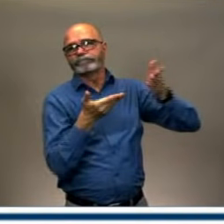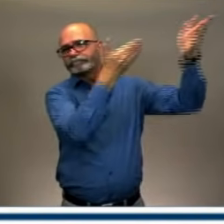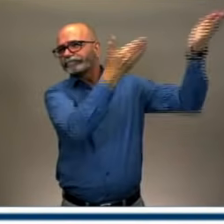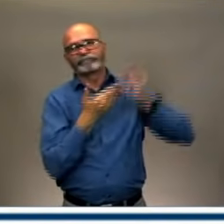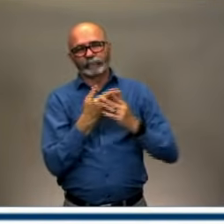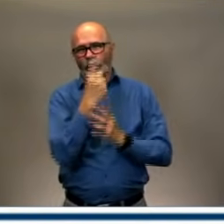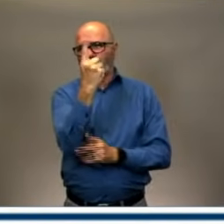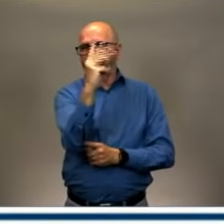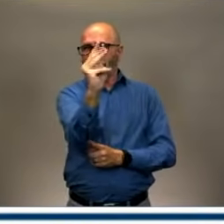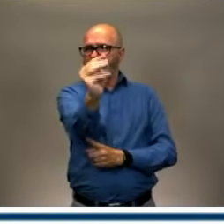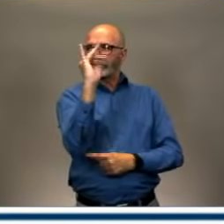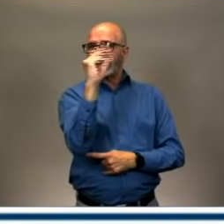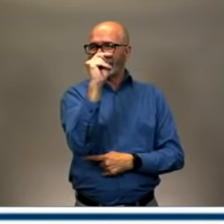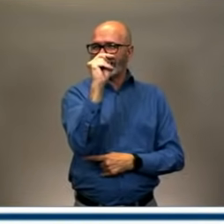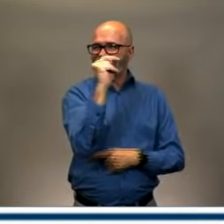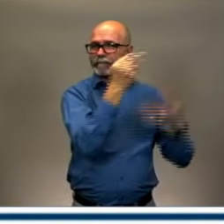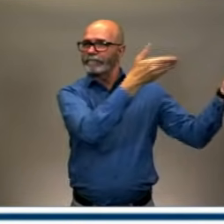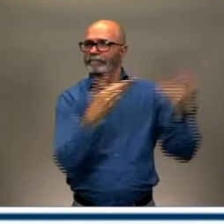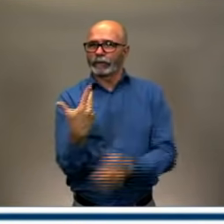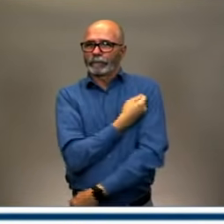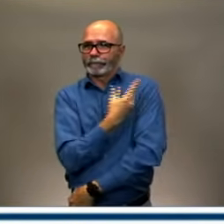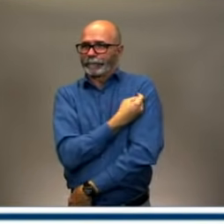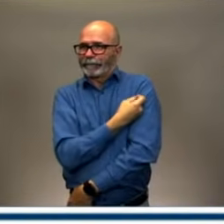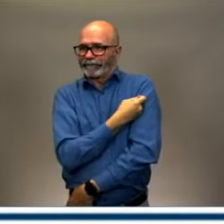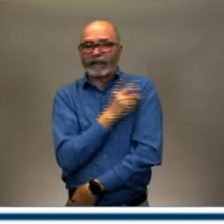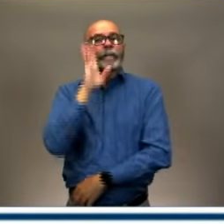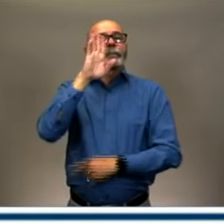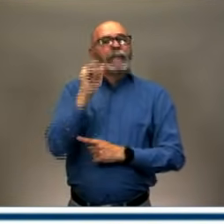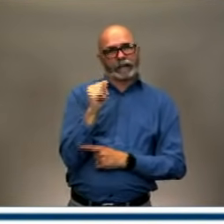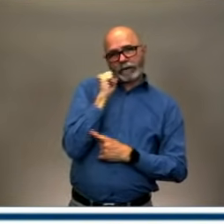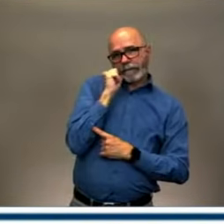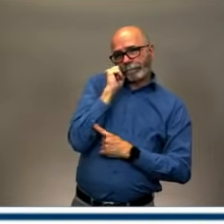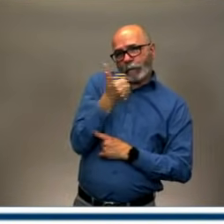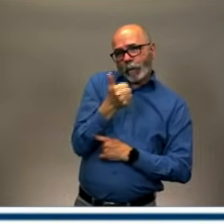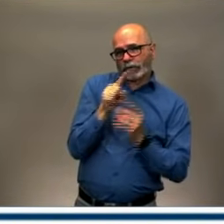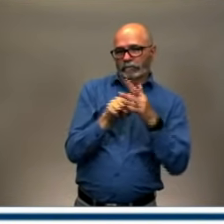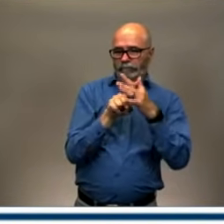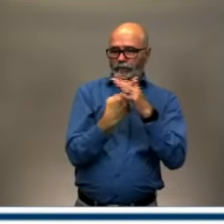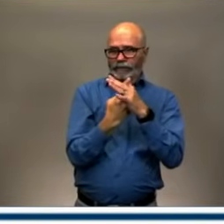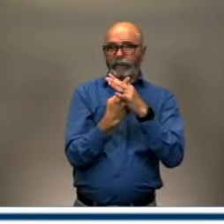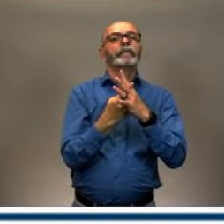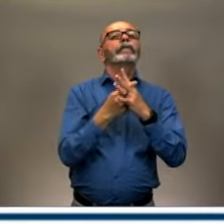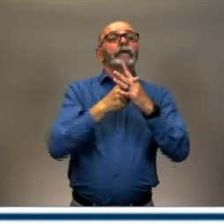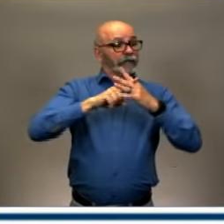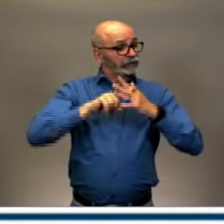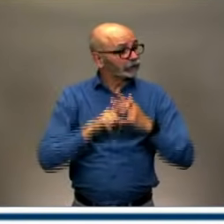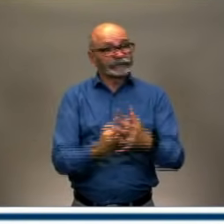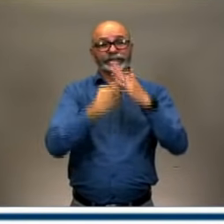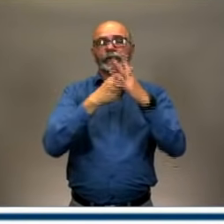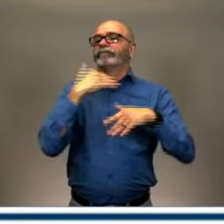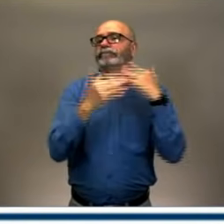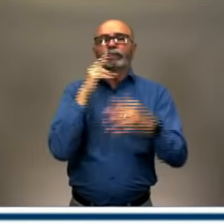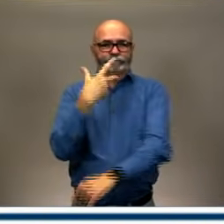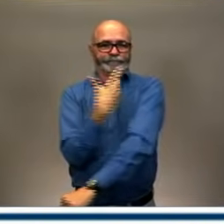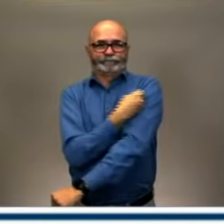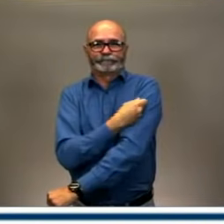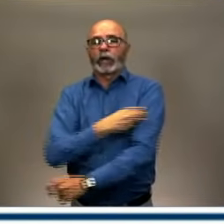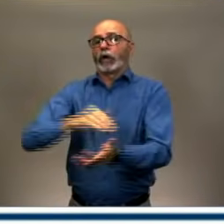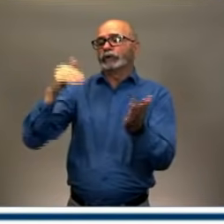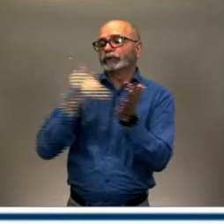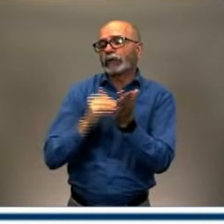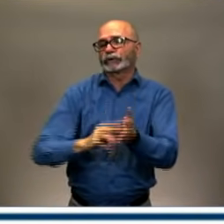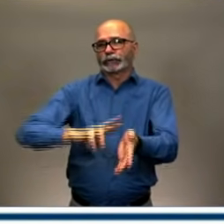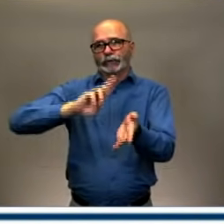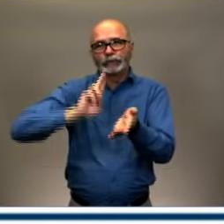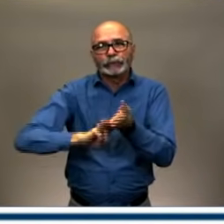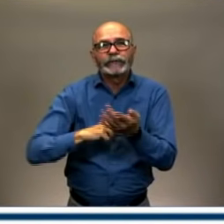population. Starting tomorrow, we will continue the vaccinating frontline healthcare workers, and every week after that, as